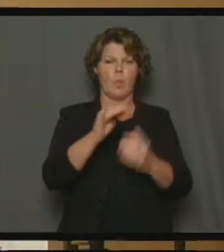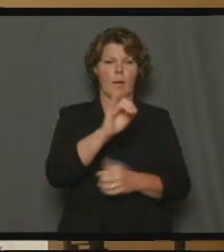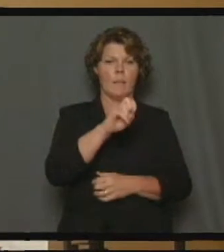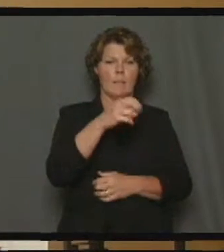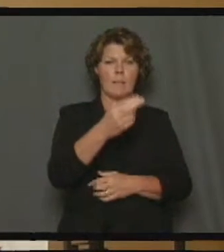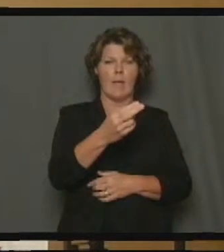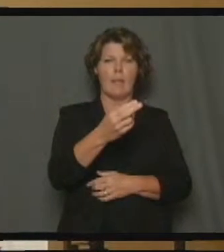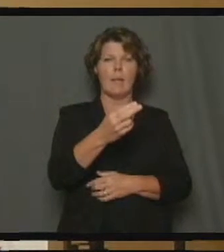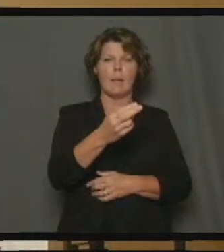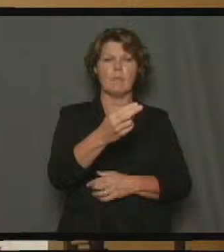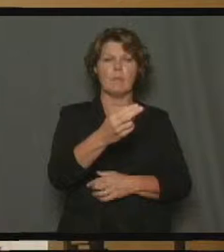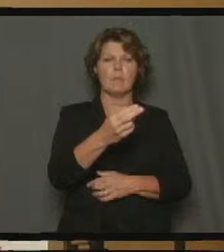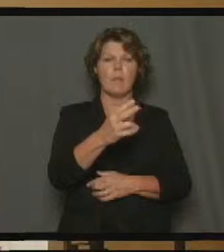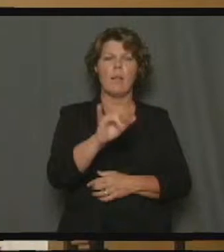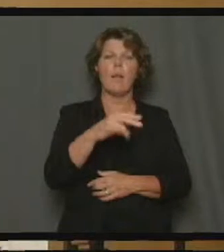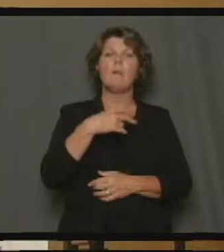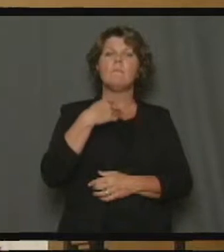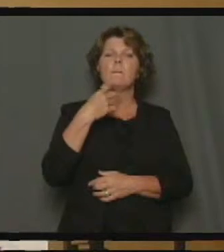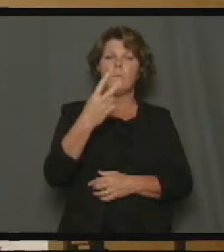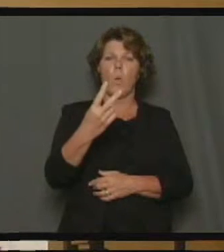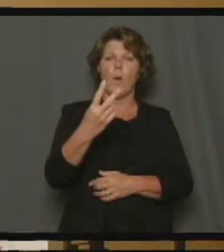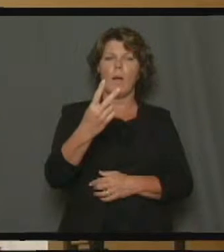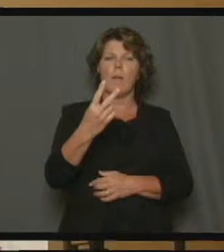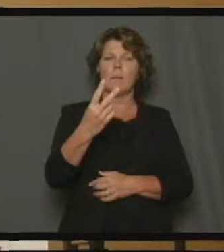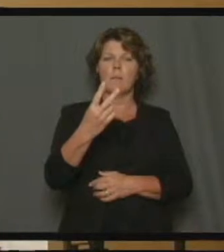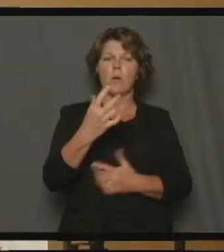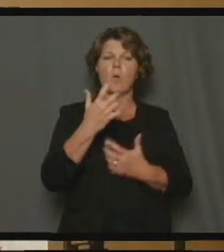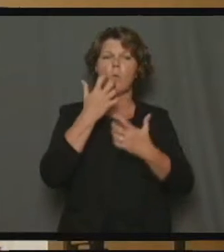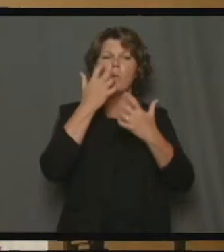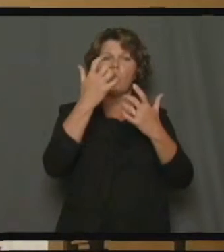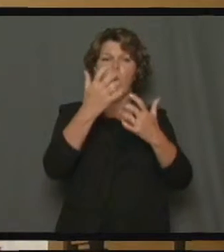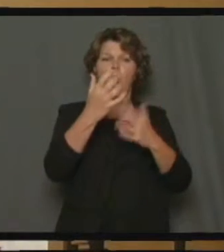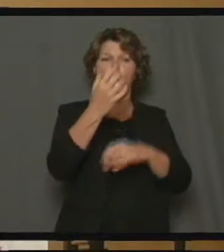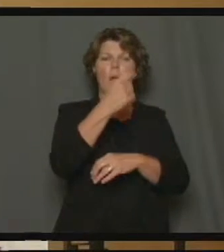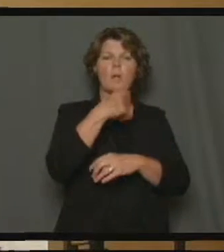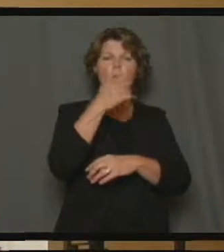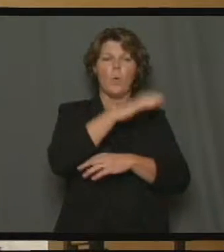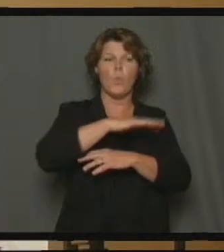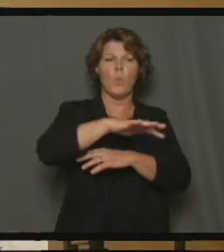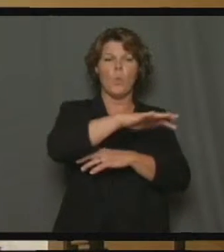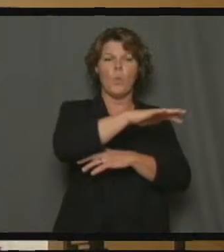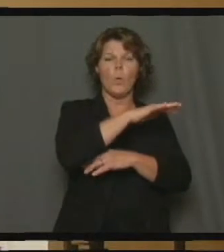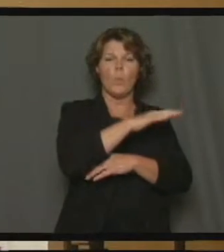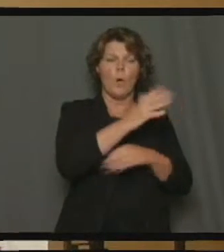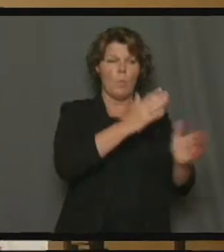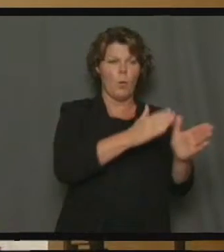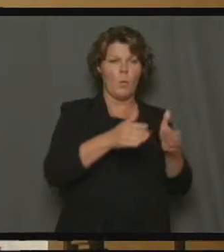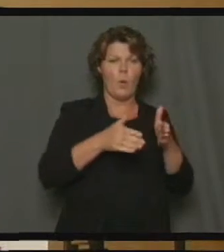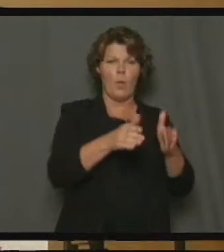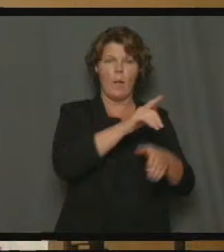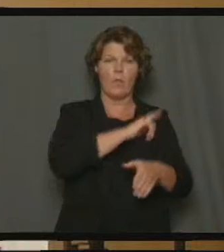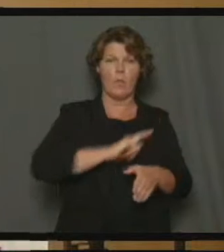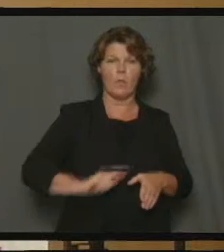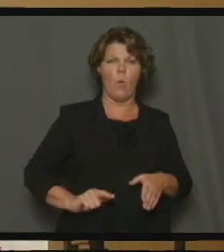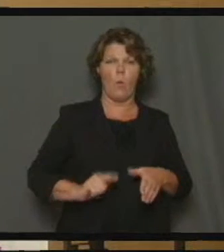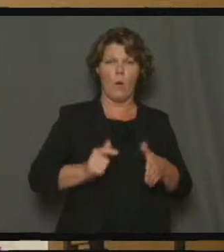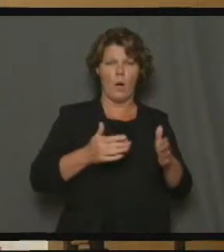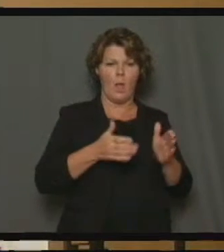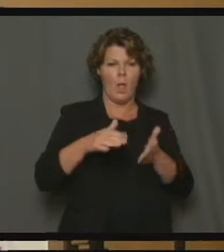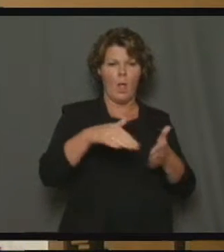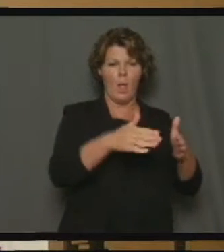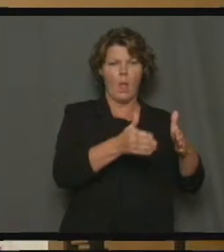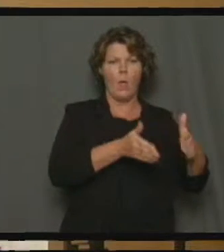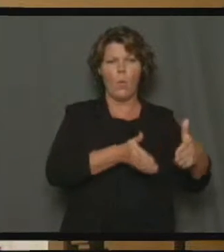the prophet, the voice of one crying in the wilderness, prepare the way of the Lord, make his paths straight.